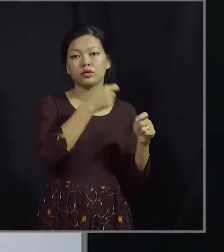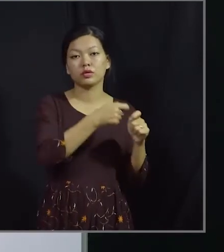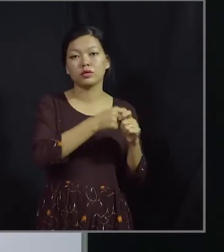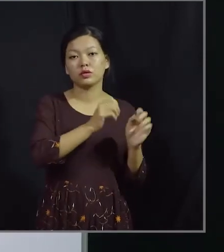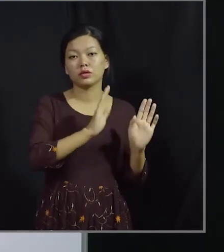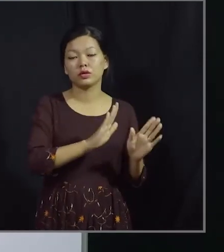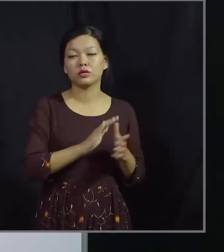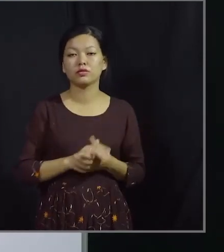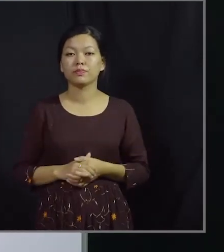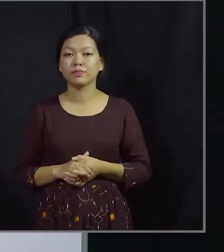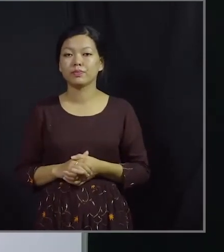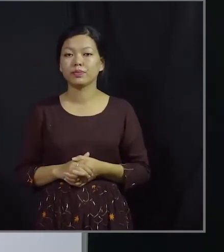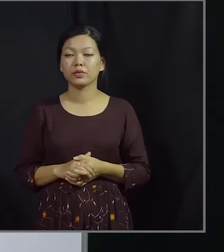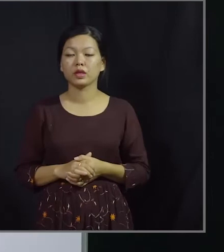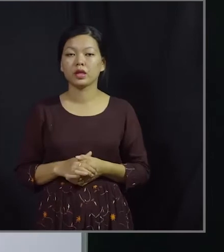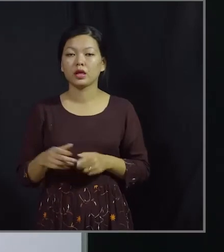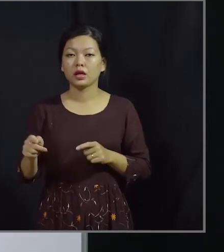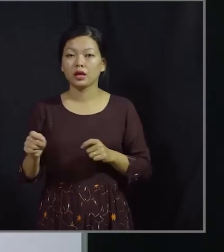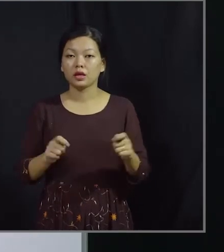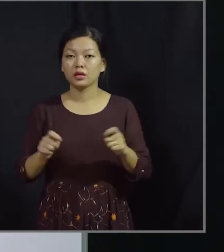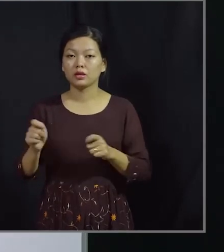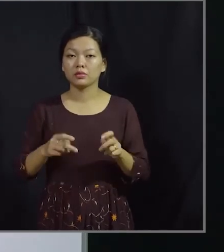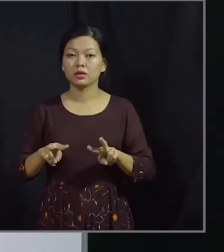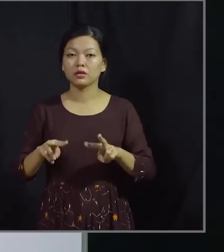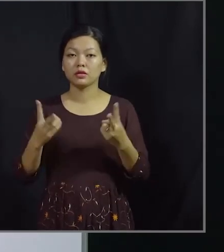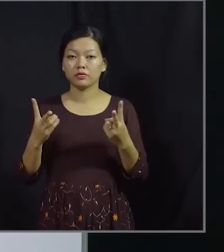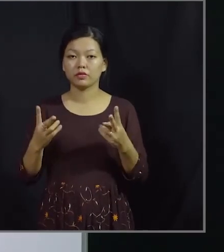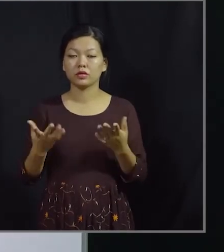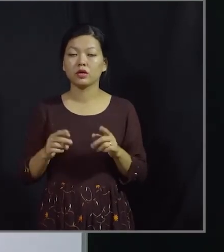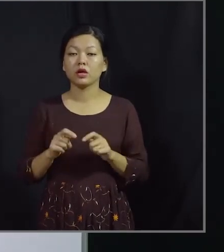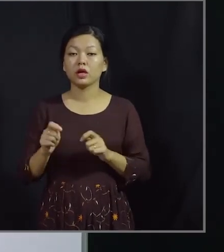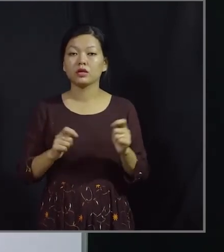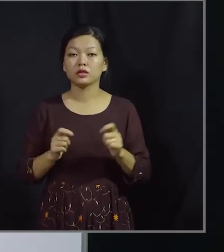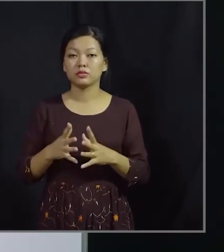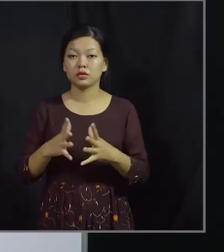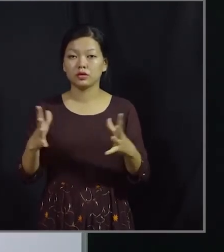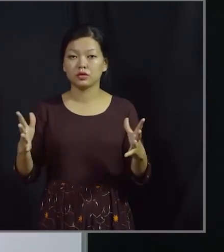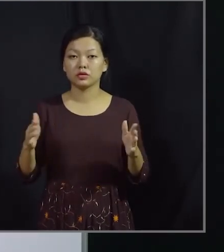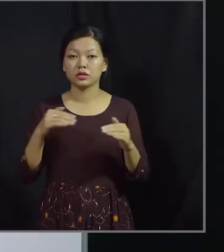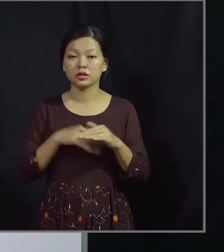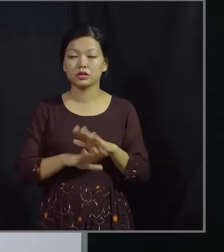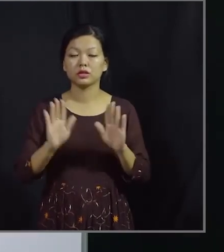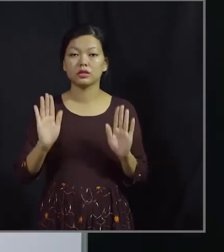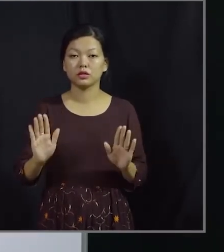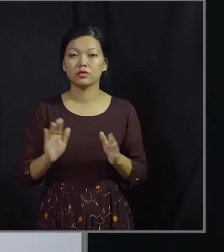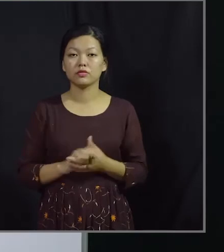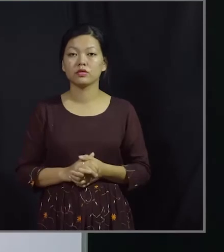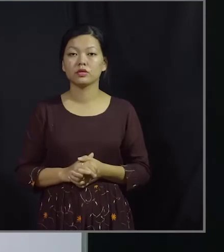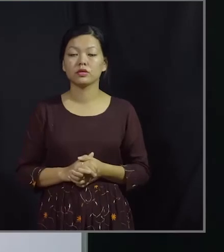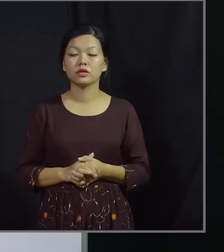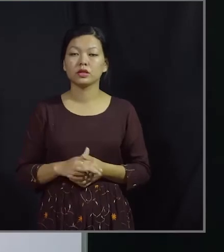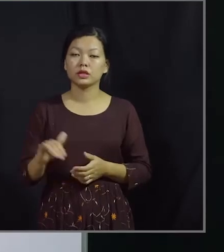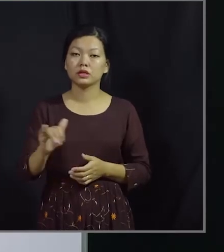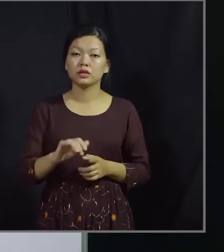There are also certain adjustments. That is adjustment of accumulated profit or losses, profit or